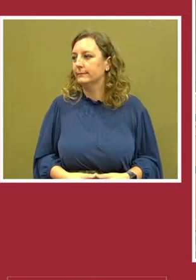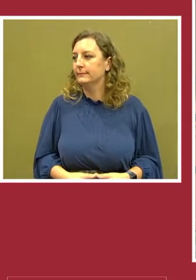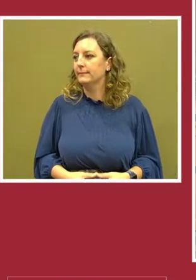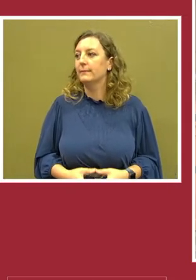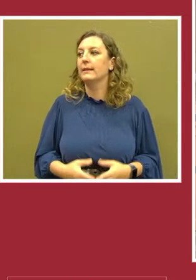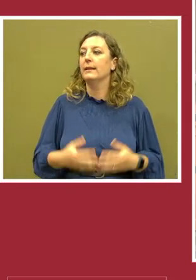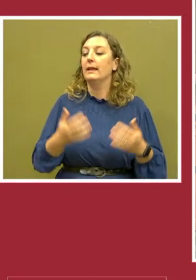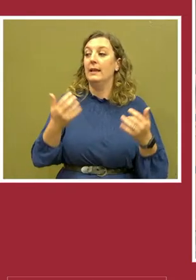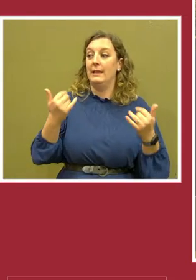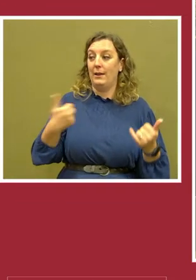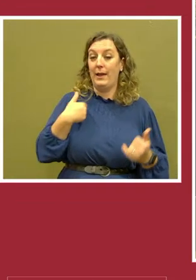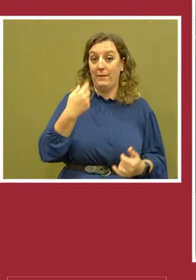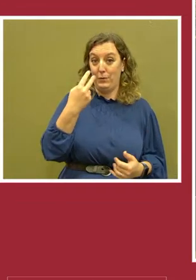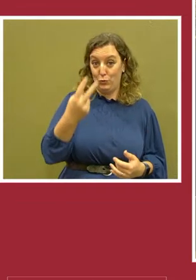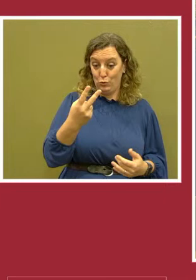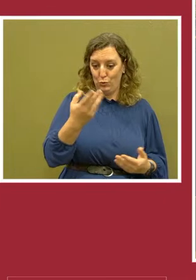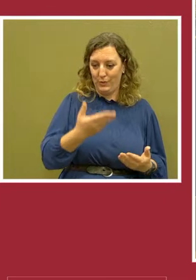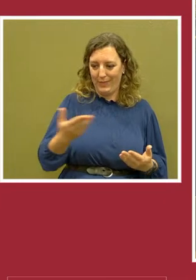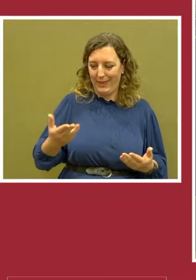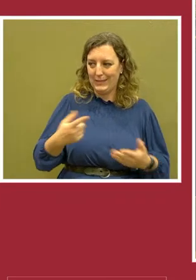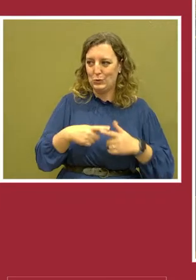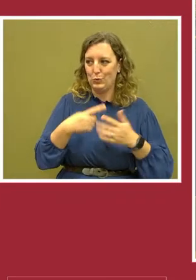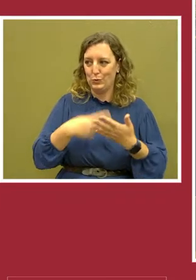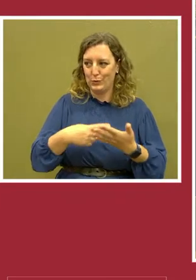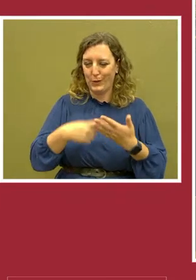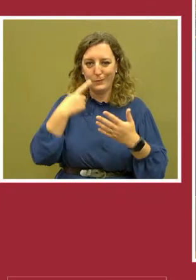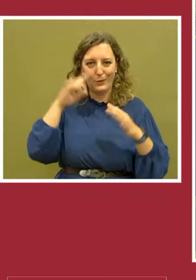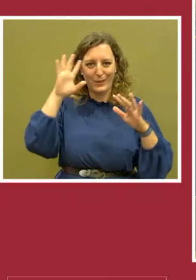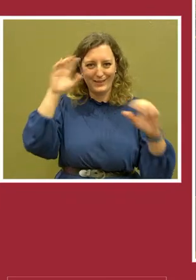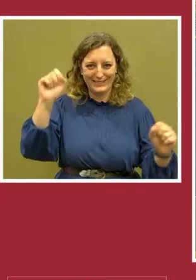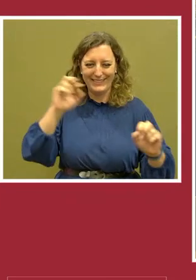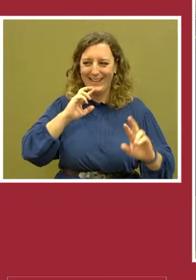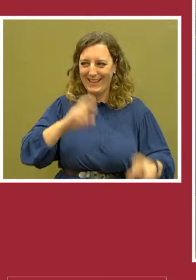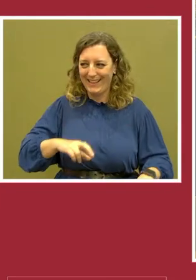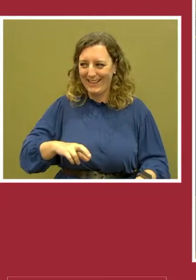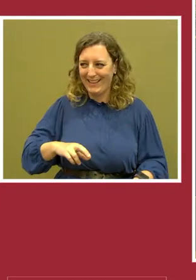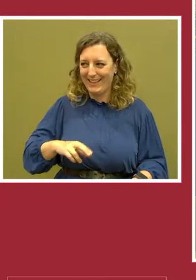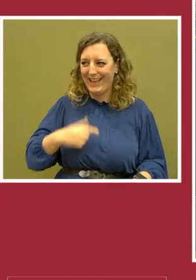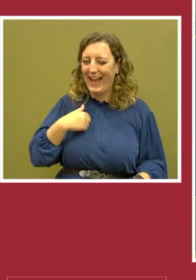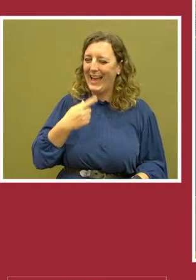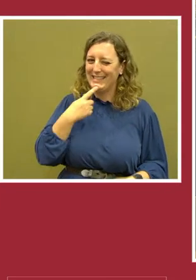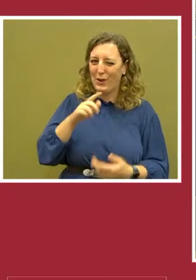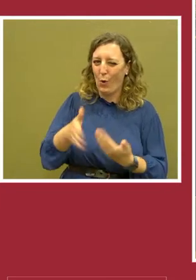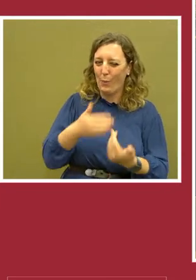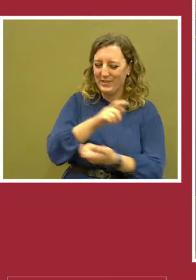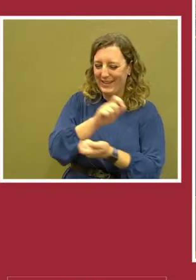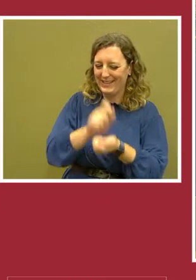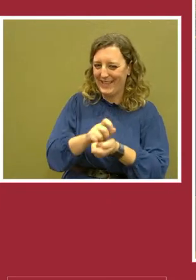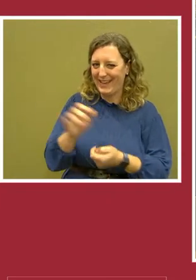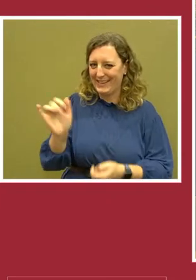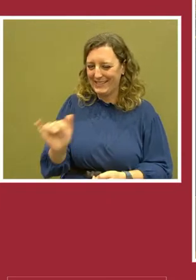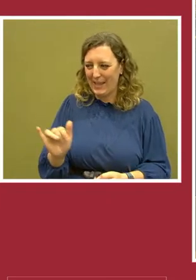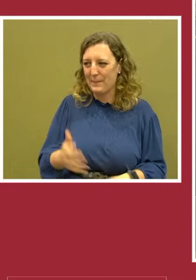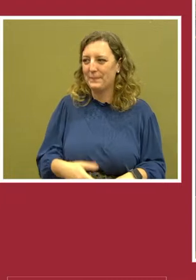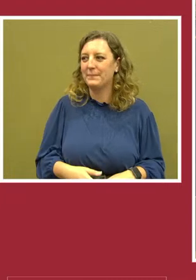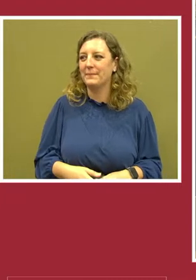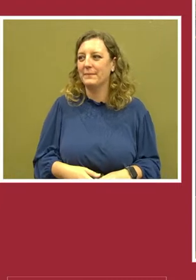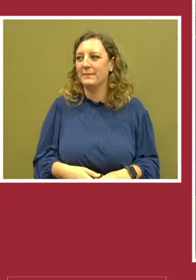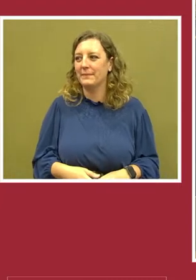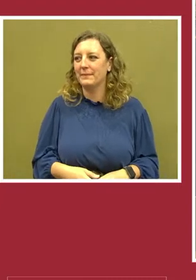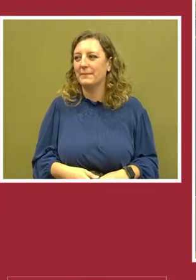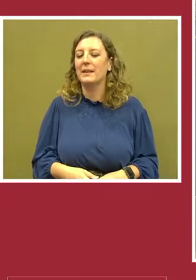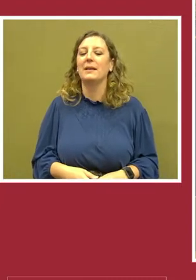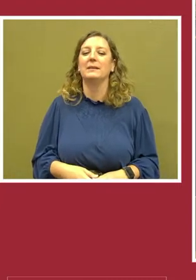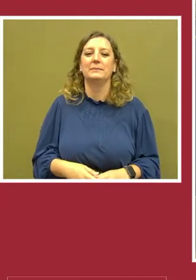So now I only have two items to talk about in the superintendent's report, because I would have said almost the exact same thing, just short of the advocacy